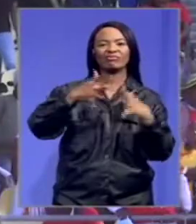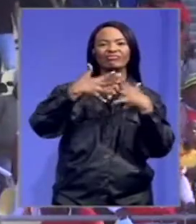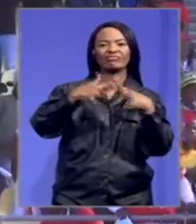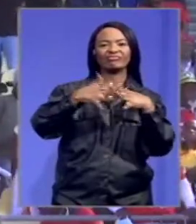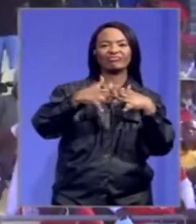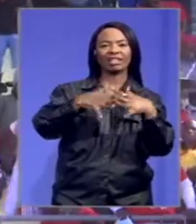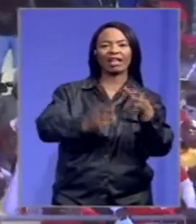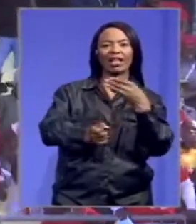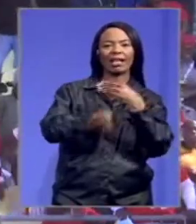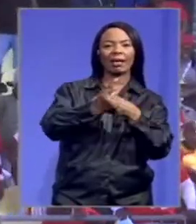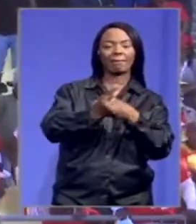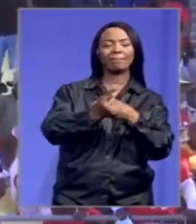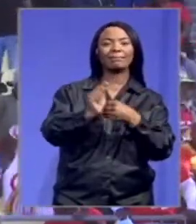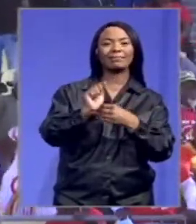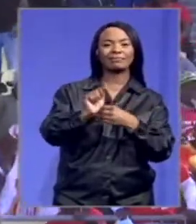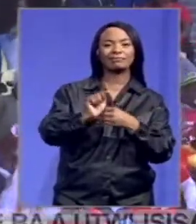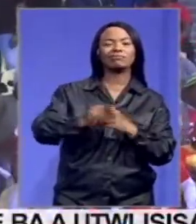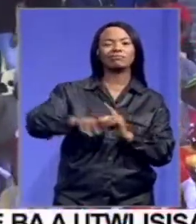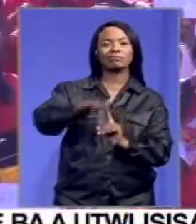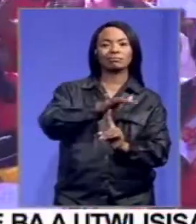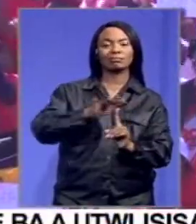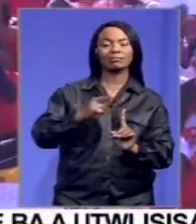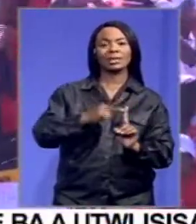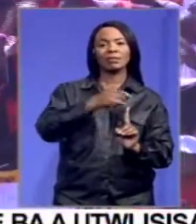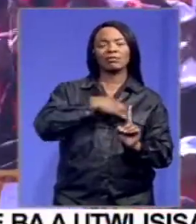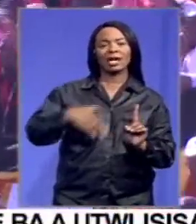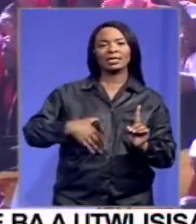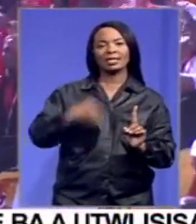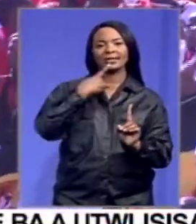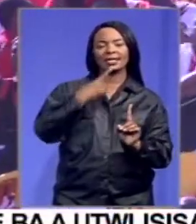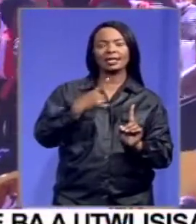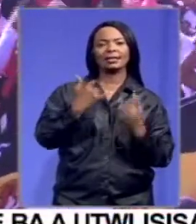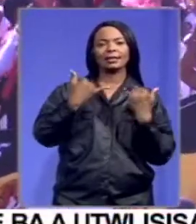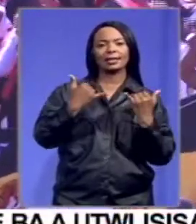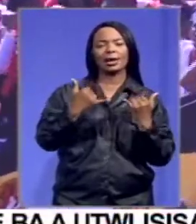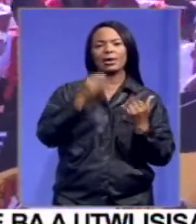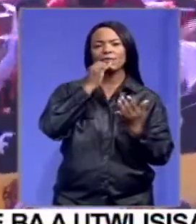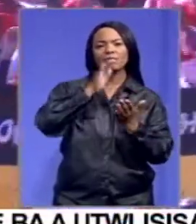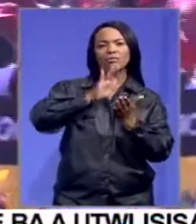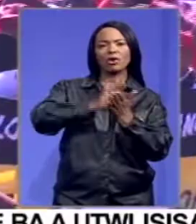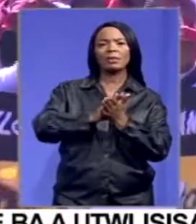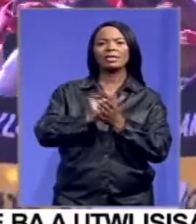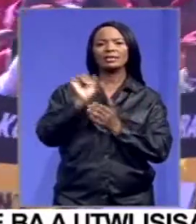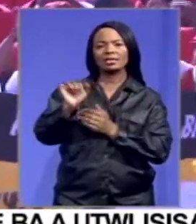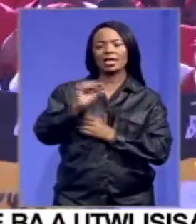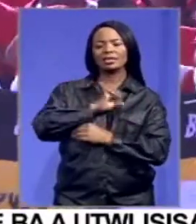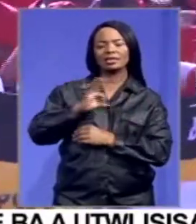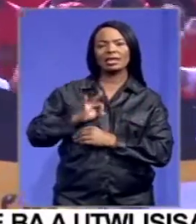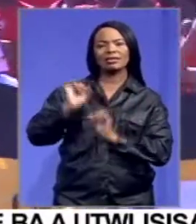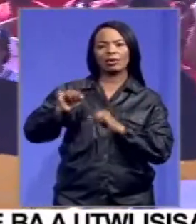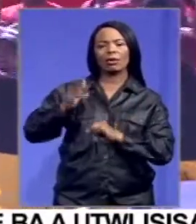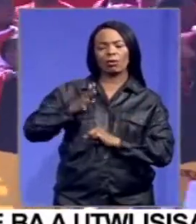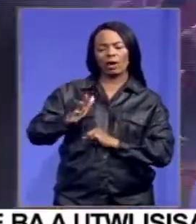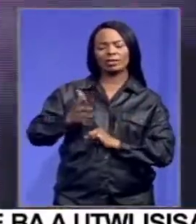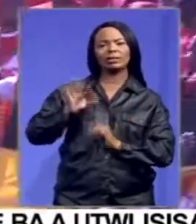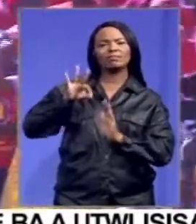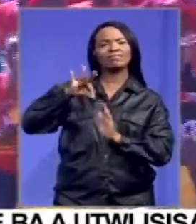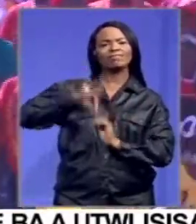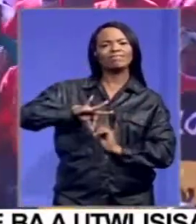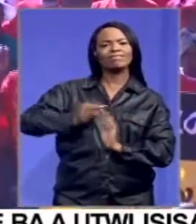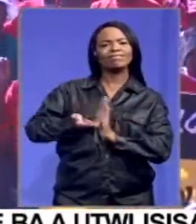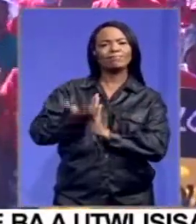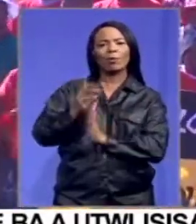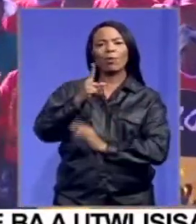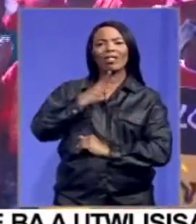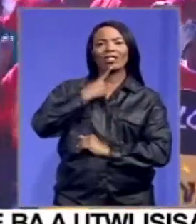Hona puisanong eo mopresidente o ile a tshepisa basebetsi ba neng ba tseka nyollelo ya meputso ya R1,000 hore